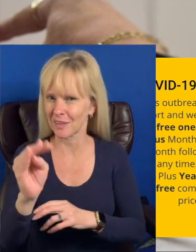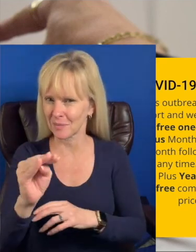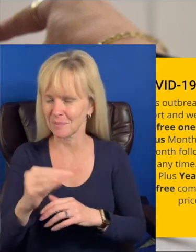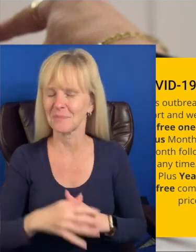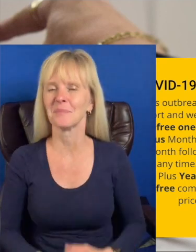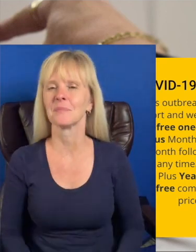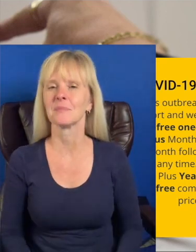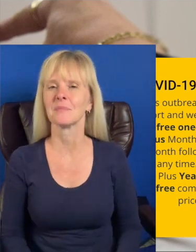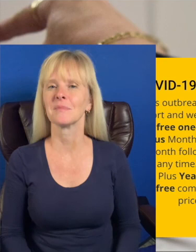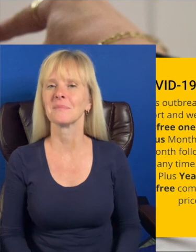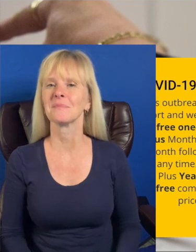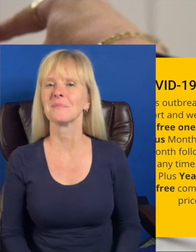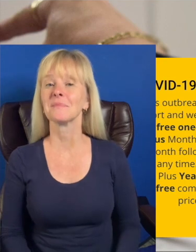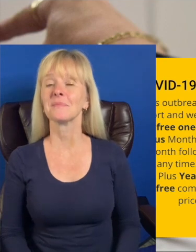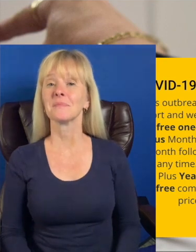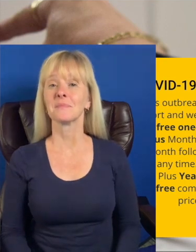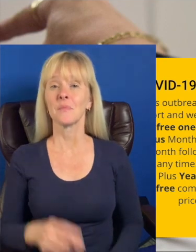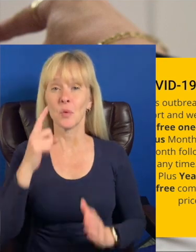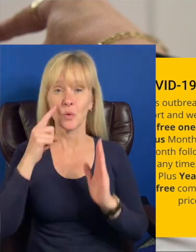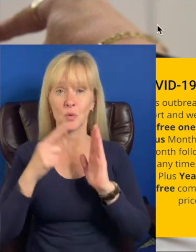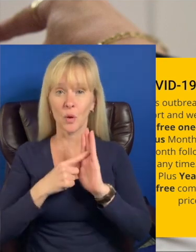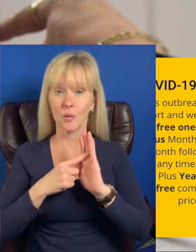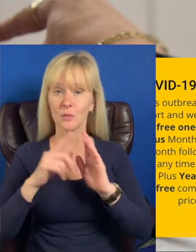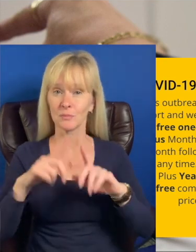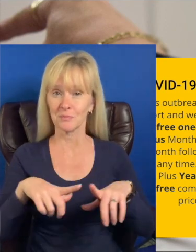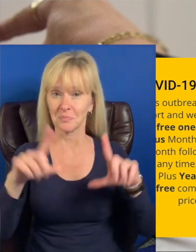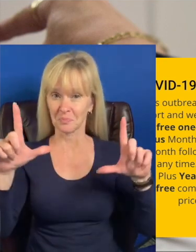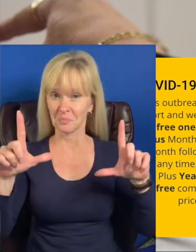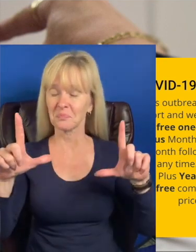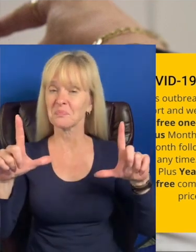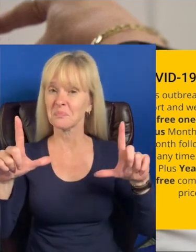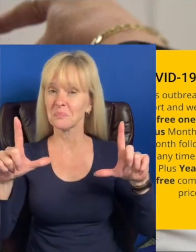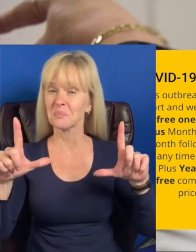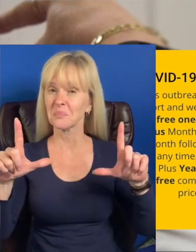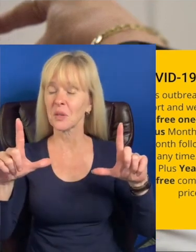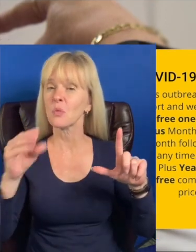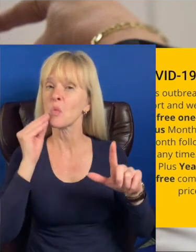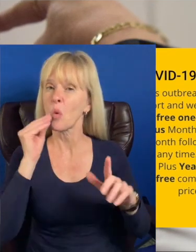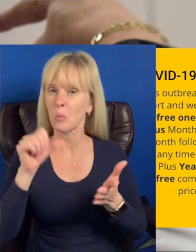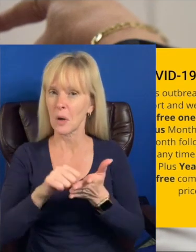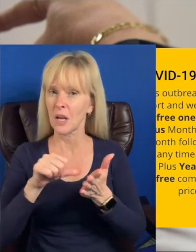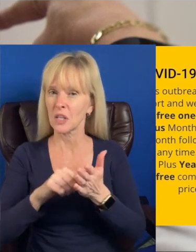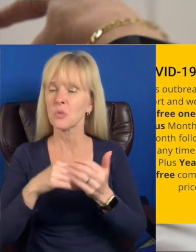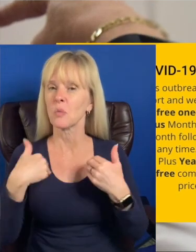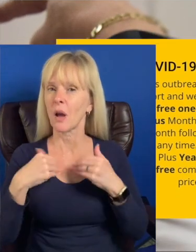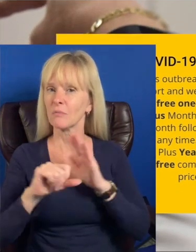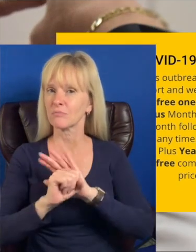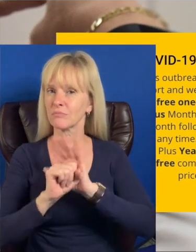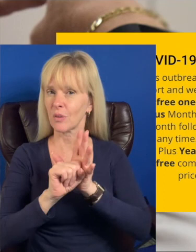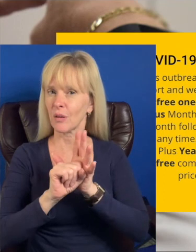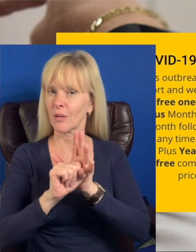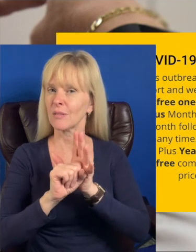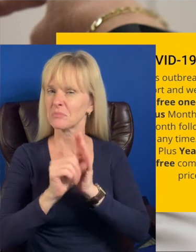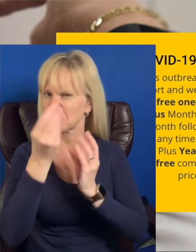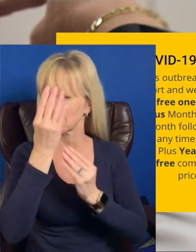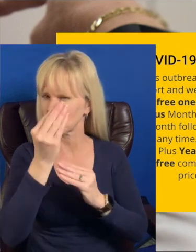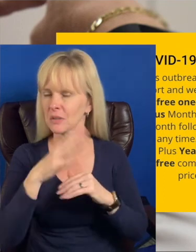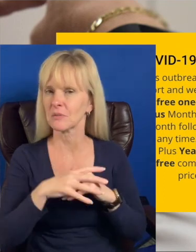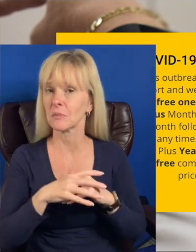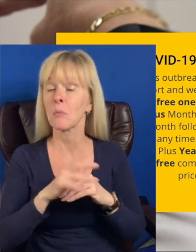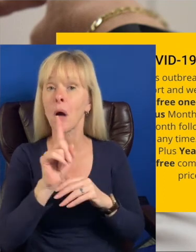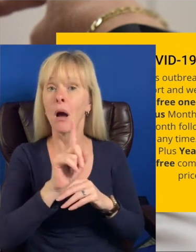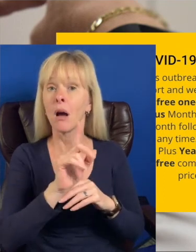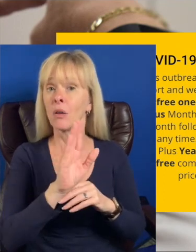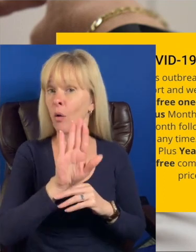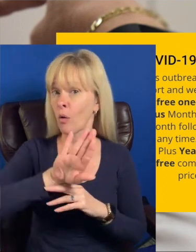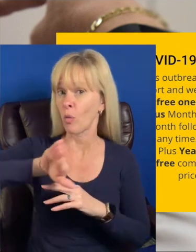ASLTeachingResources.com. As you'll see at the main screen here, we do have a COVID-19 update for you, but